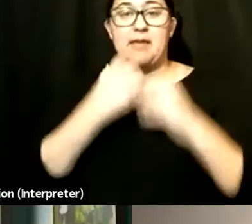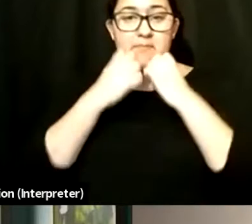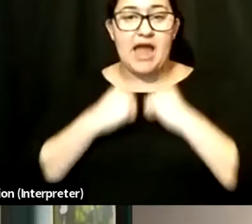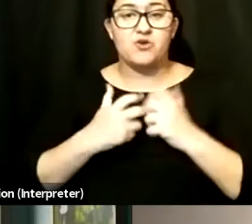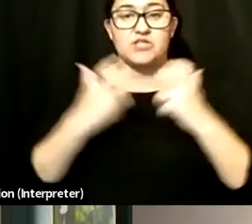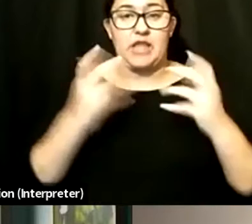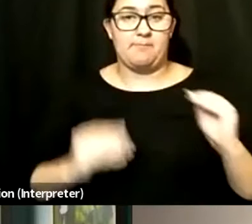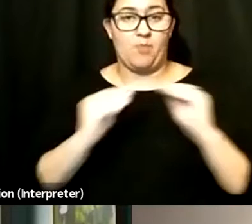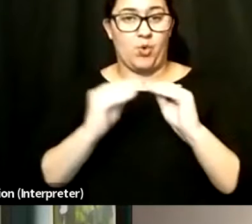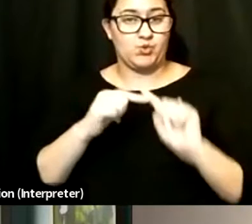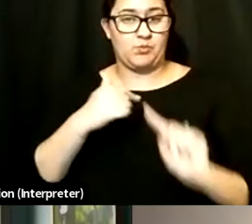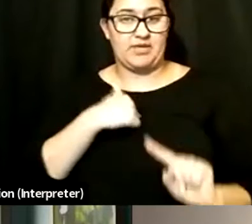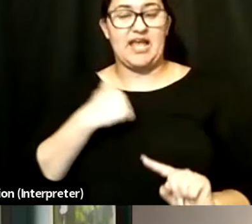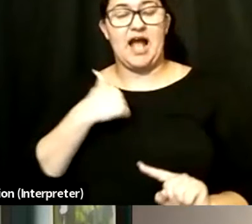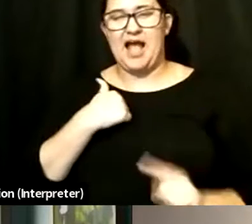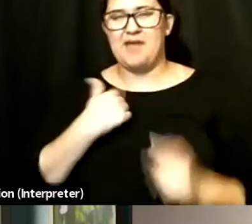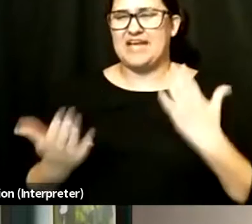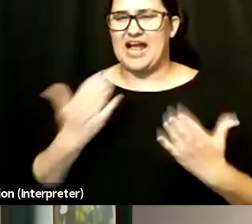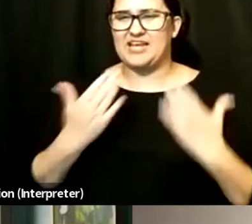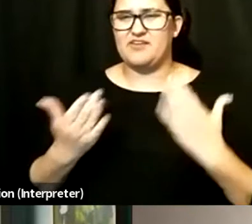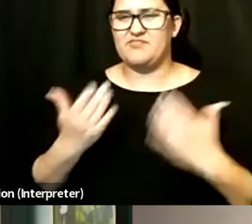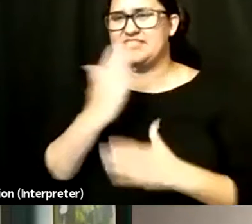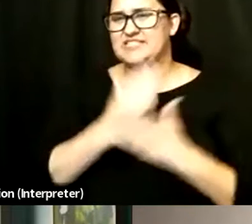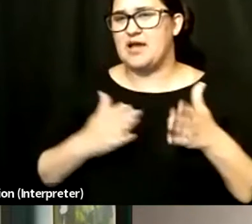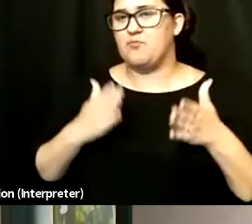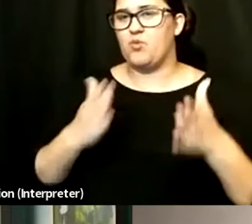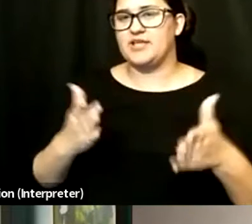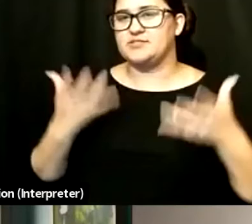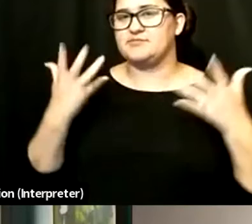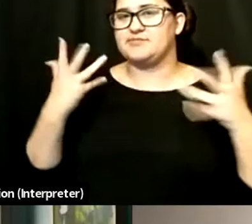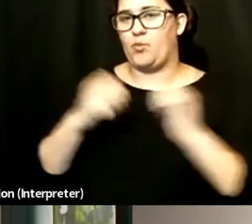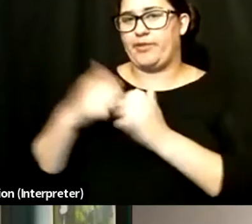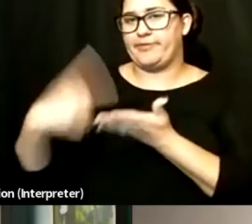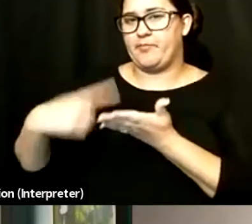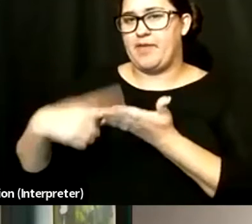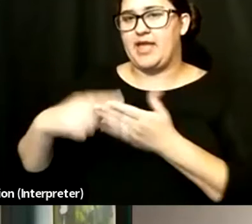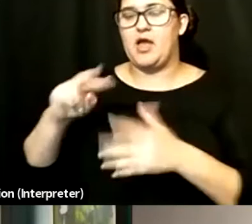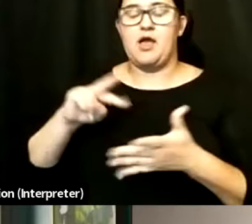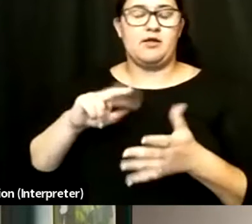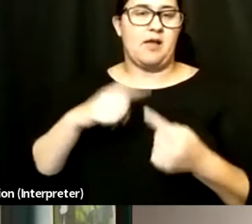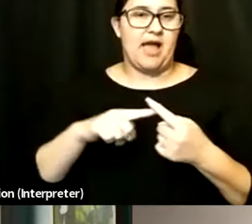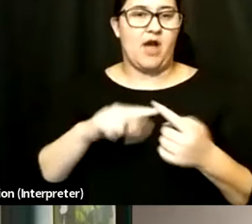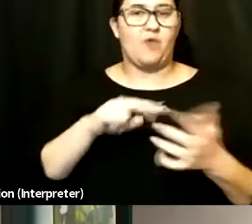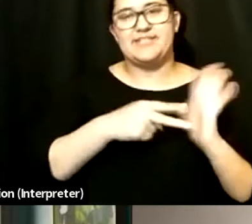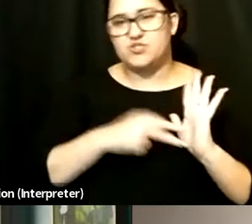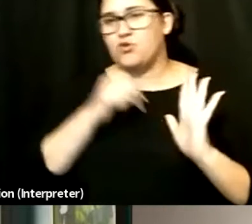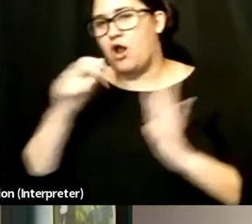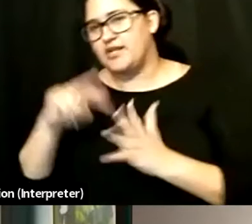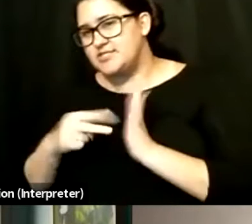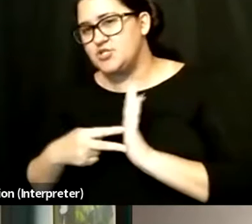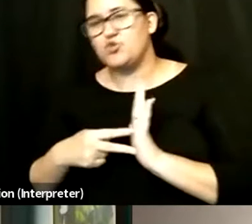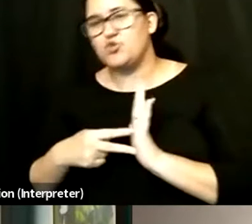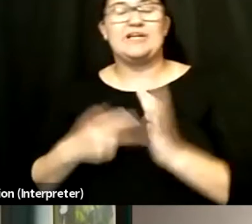And so I am kind of in some ways done with the debate of unintentional or intentional, like the outcome is the